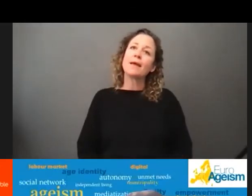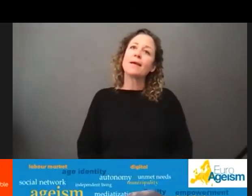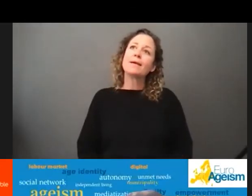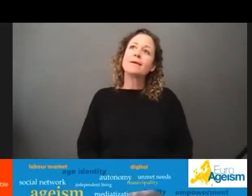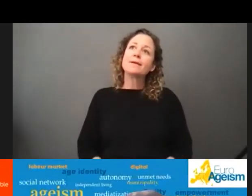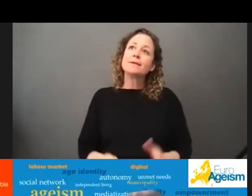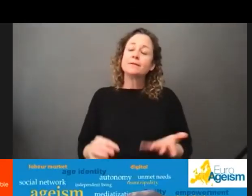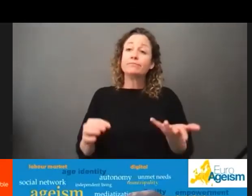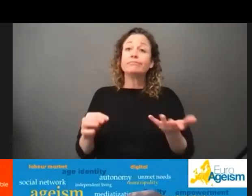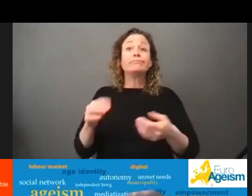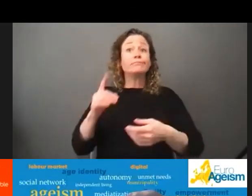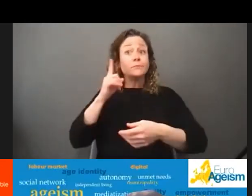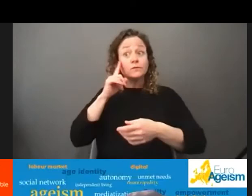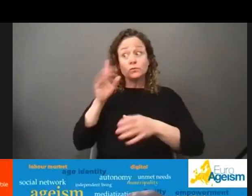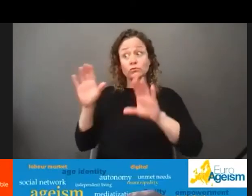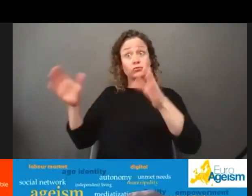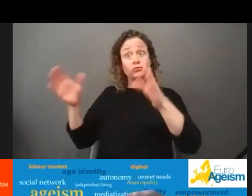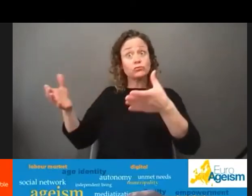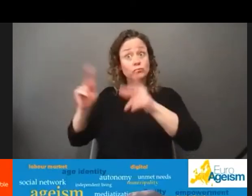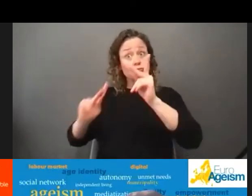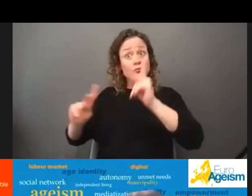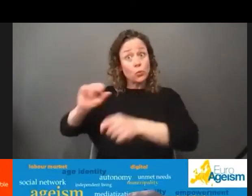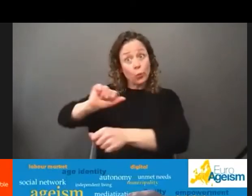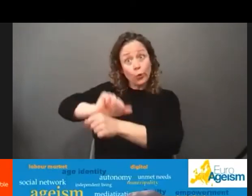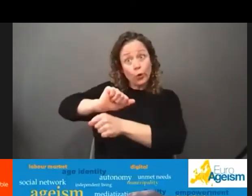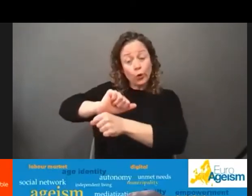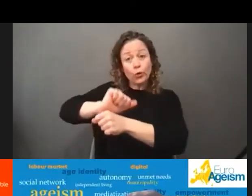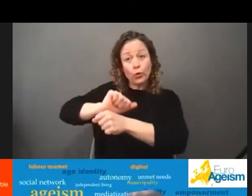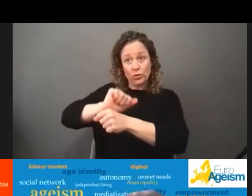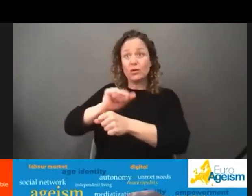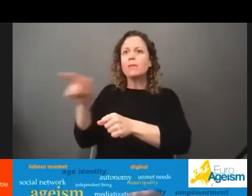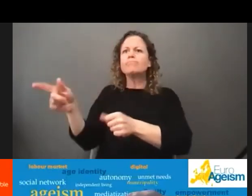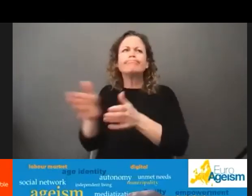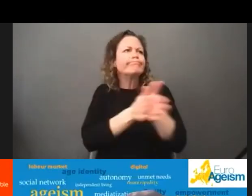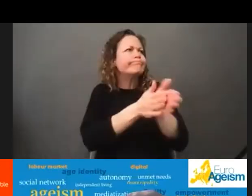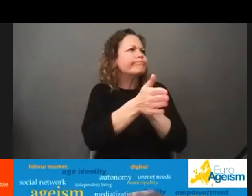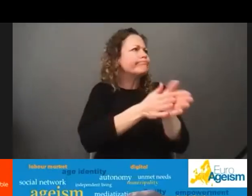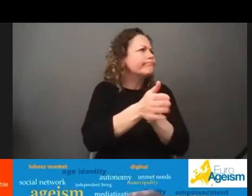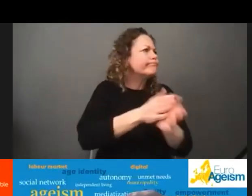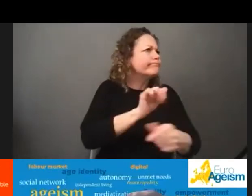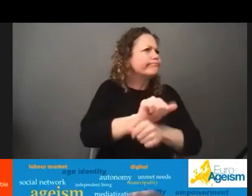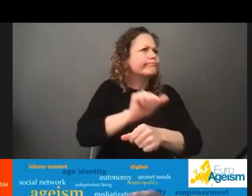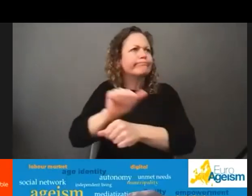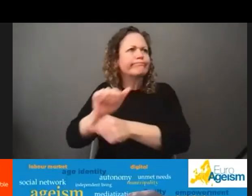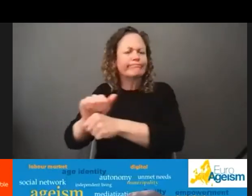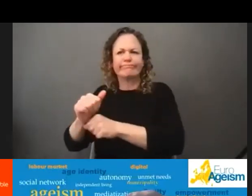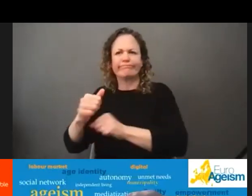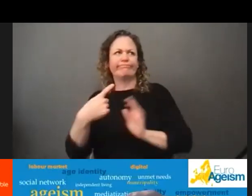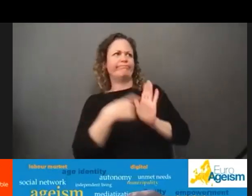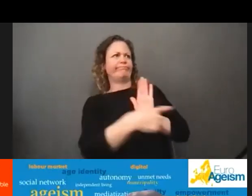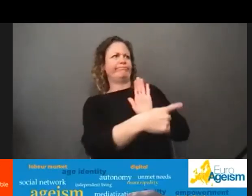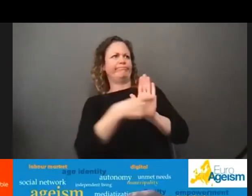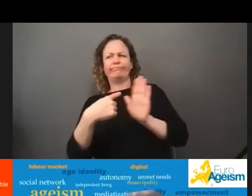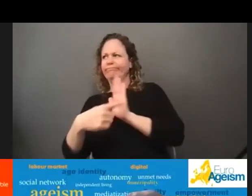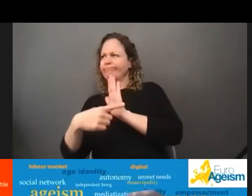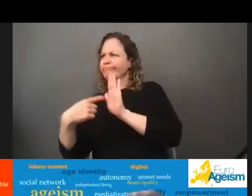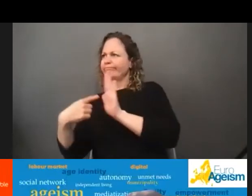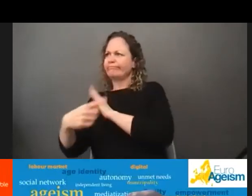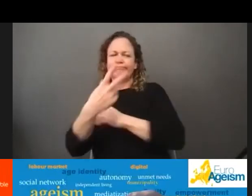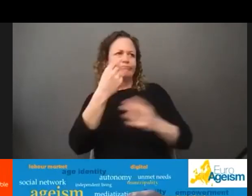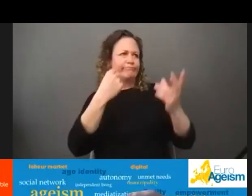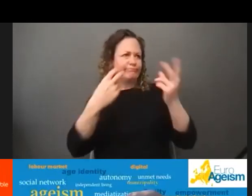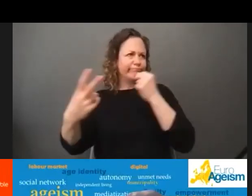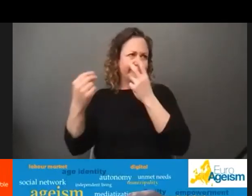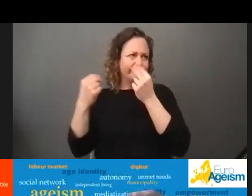age discrimination and access to work. And that's very significant because when we look at our lifespan, we are living longer